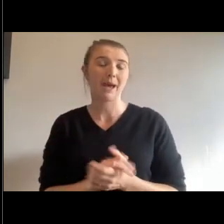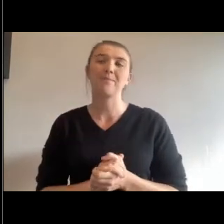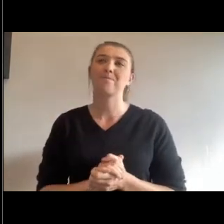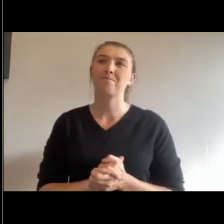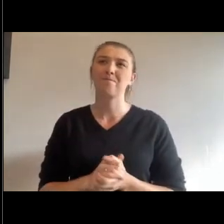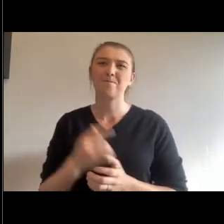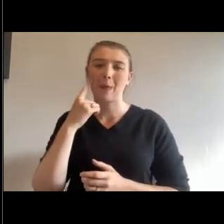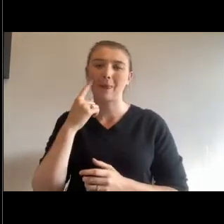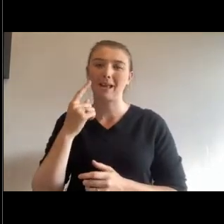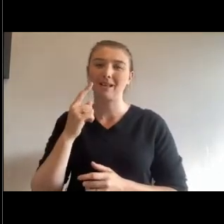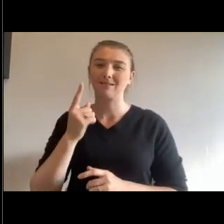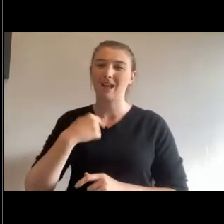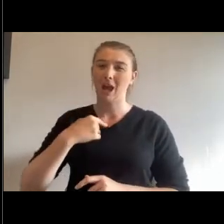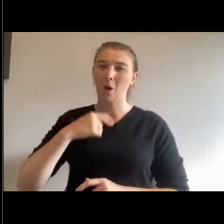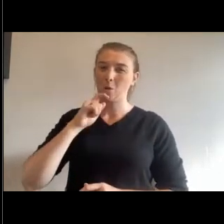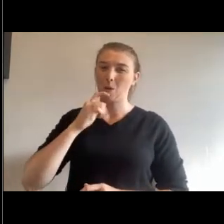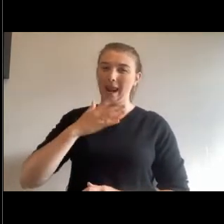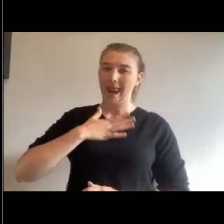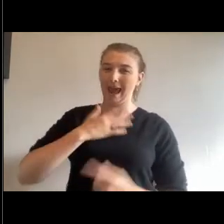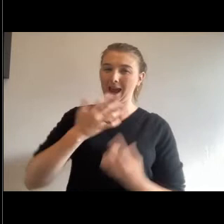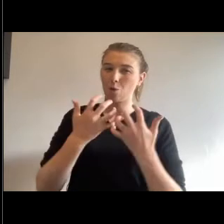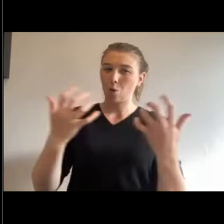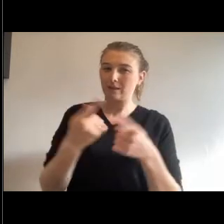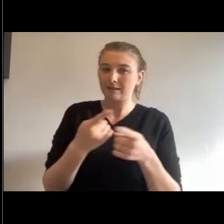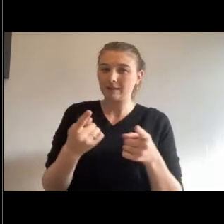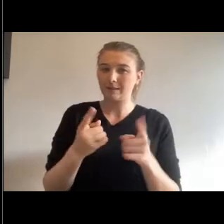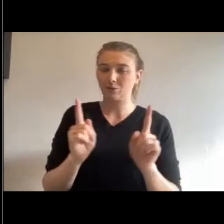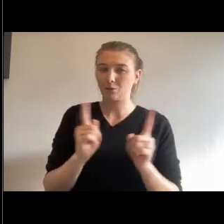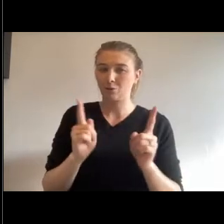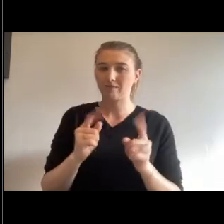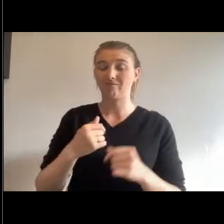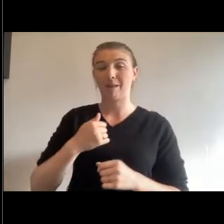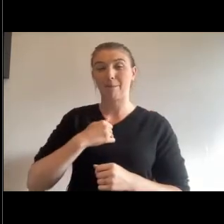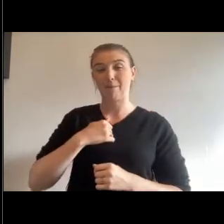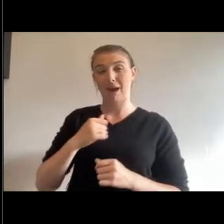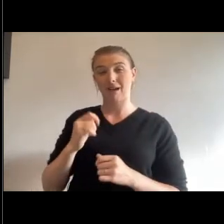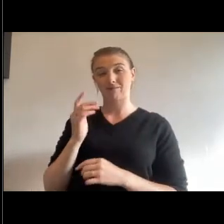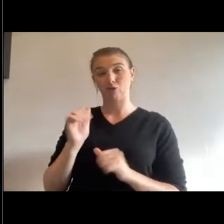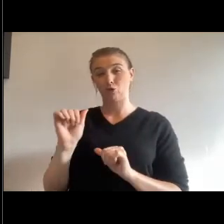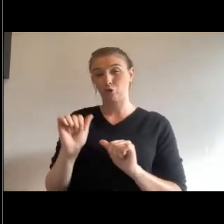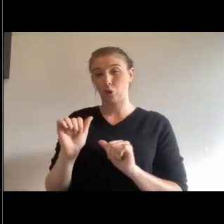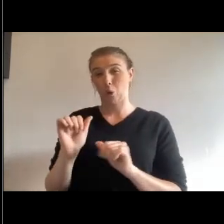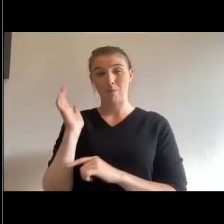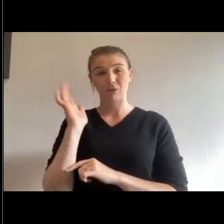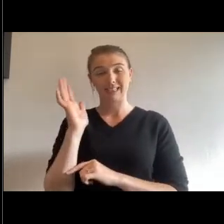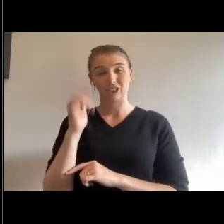to do is really take away kind of 3 key messages from this short presentation